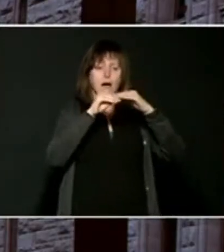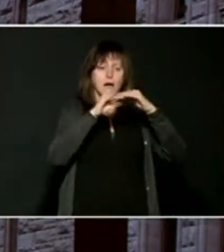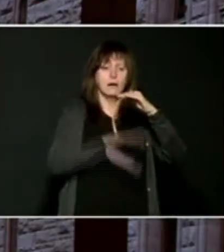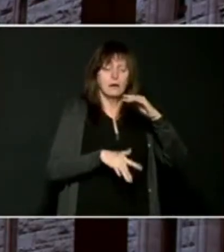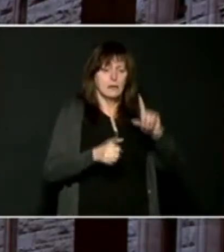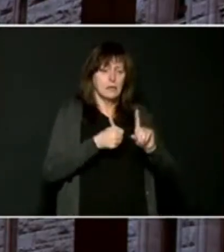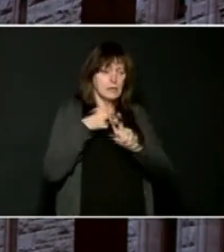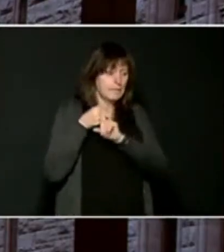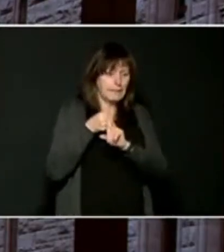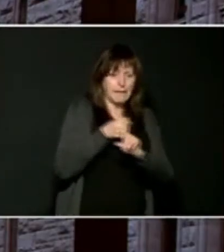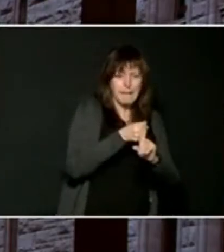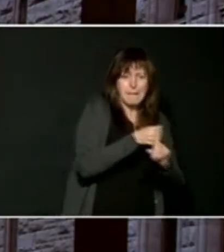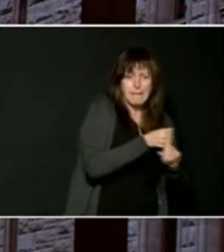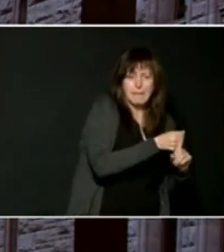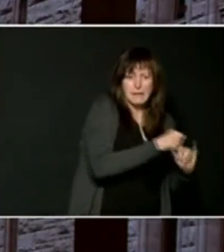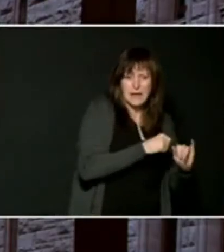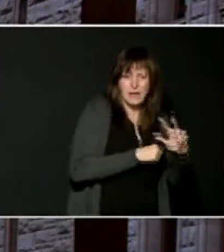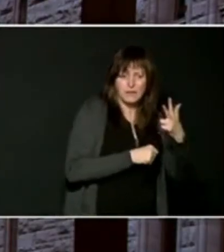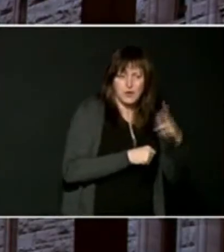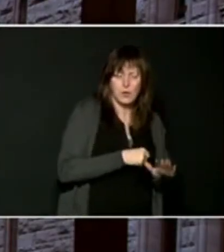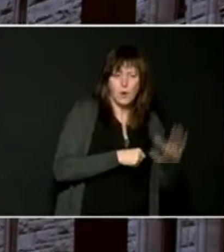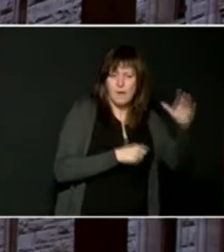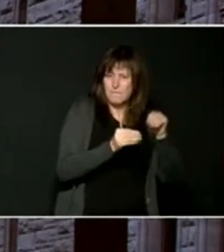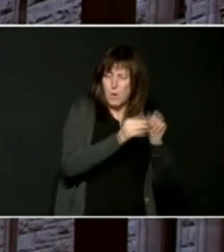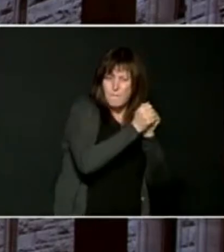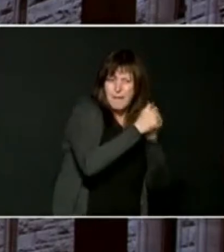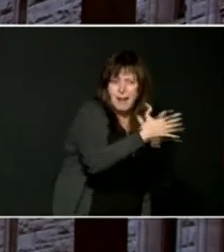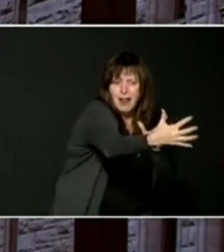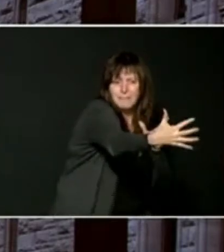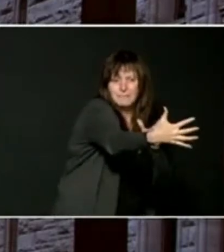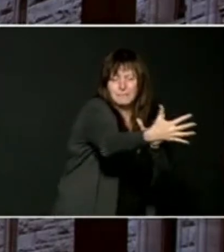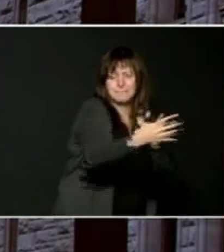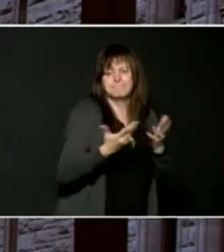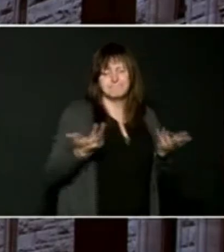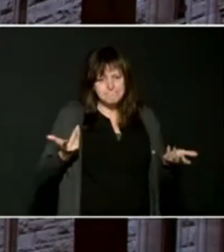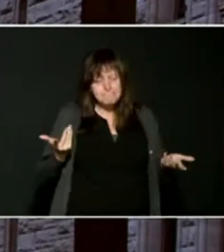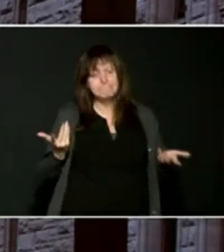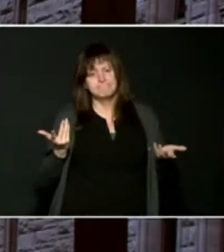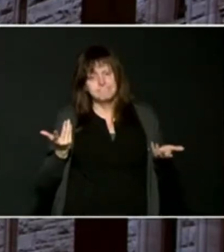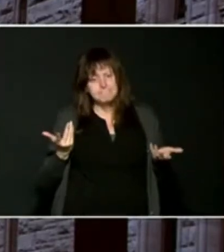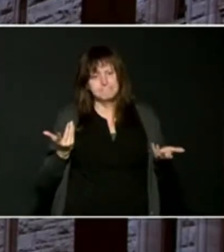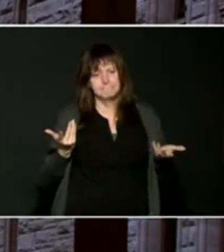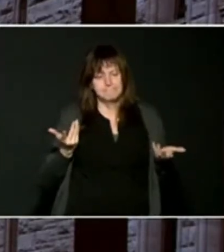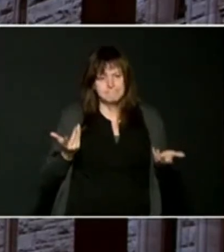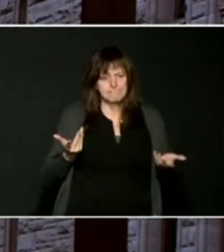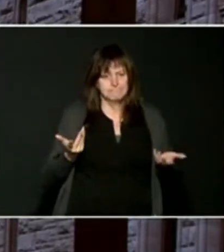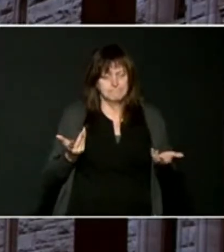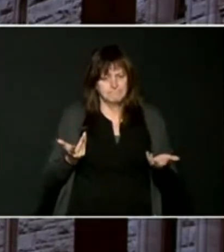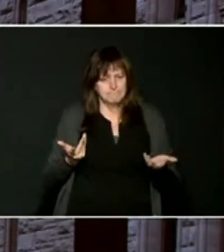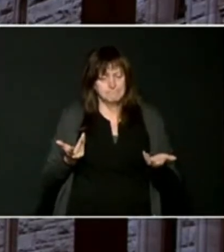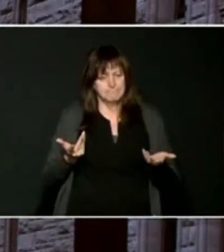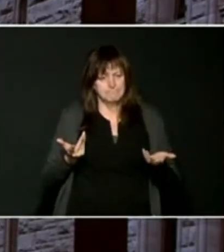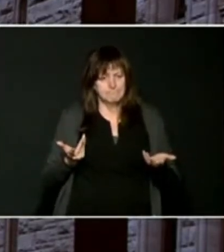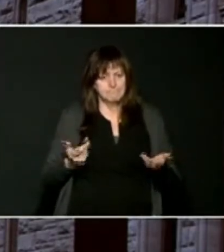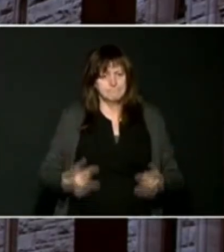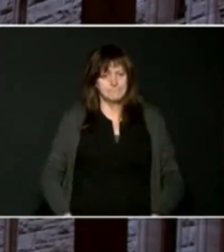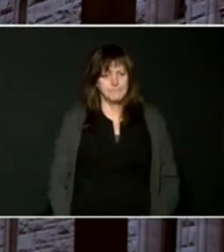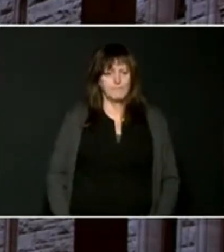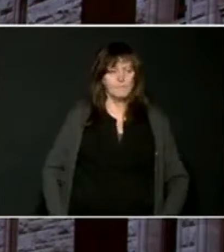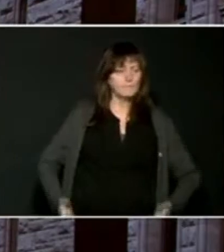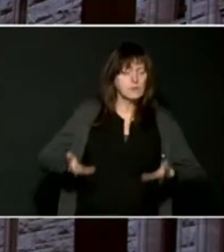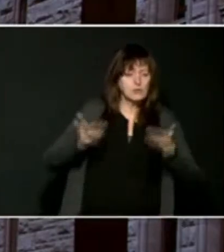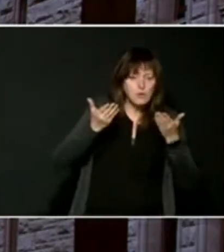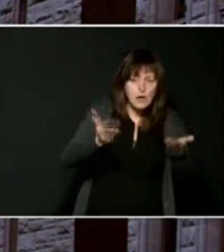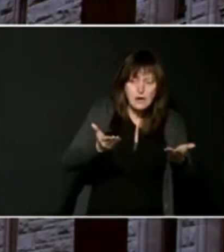go along. So we want to be able to put in recommendations to